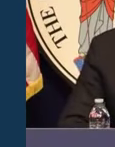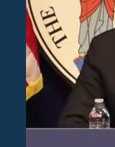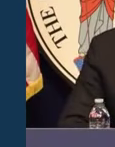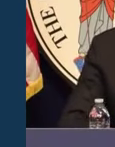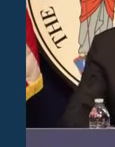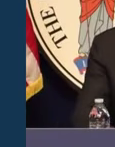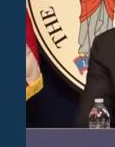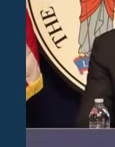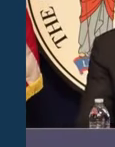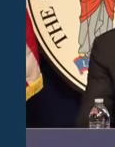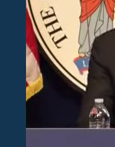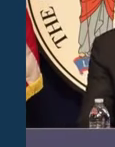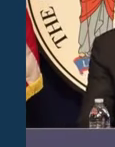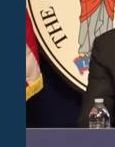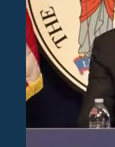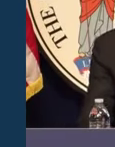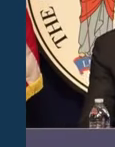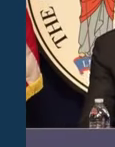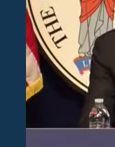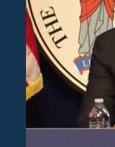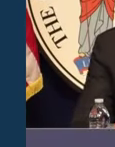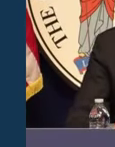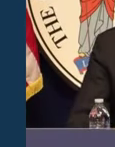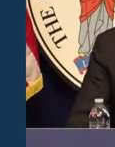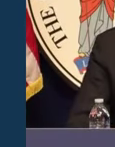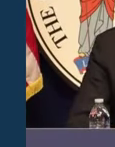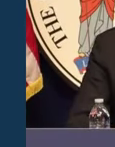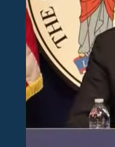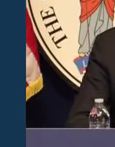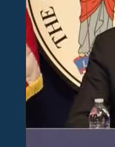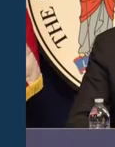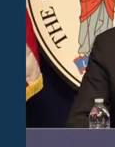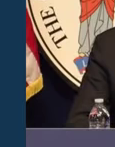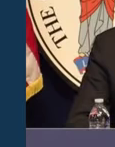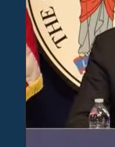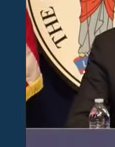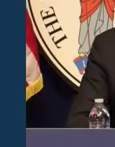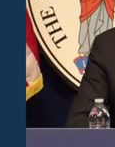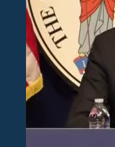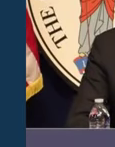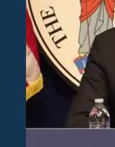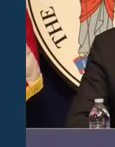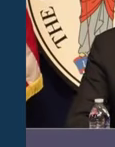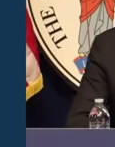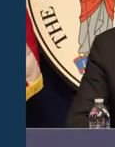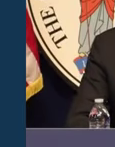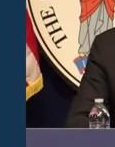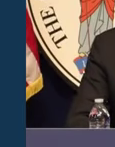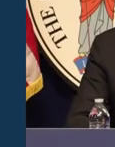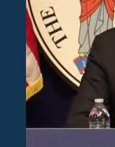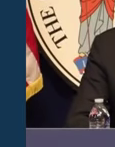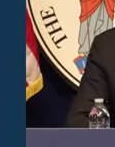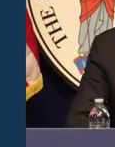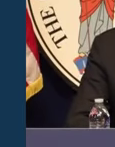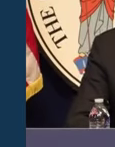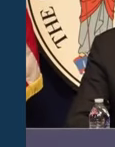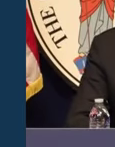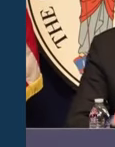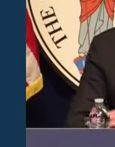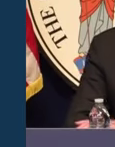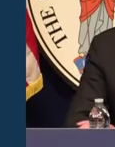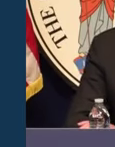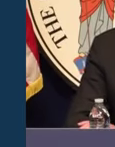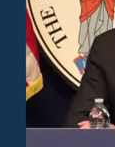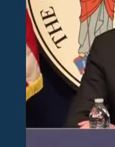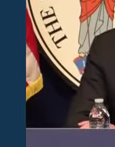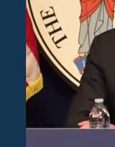have in the very best way possible, keeping as fewer people as we can sick and infected, and please God,